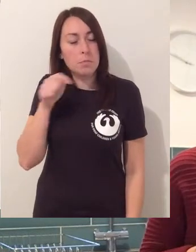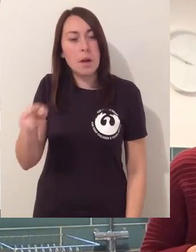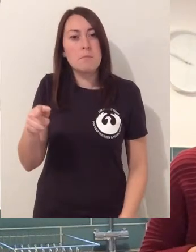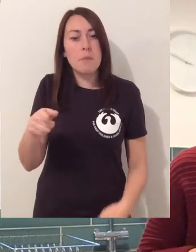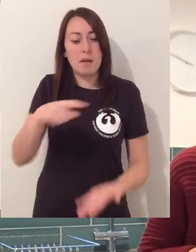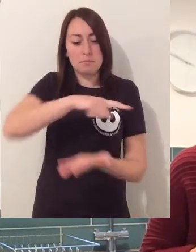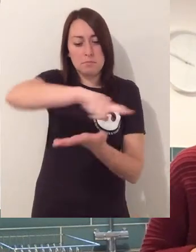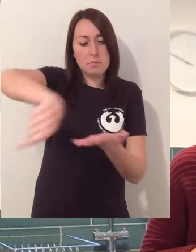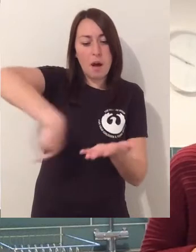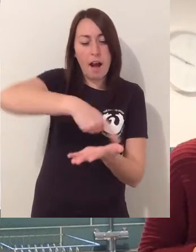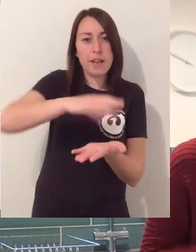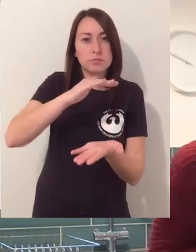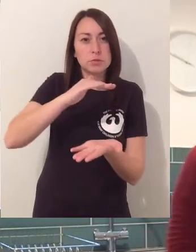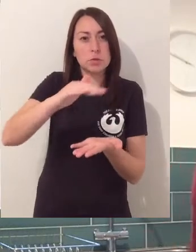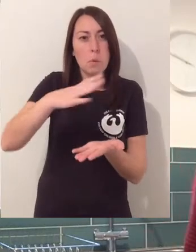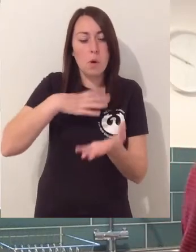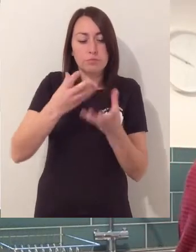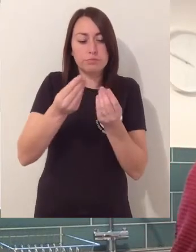to your shepherd's pie, you can always pop it under the grill.